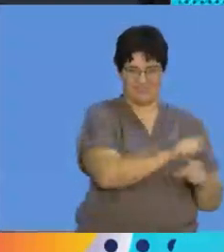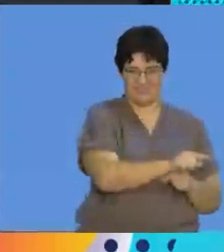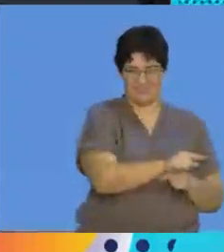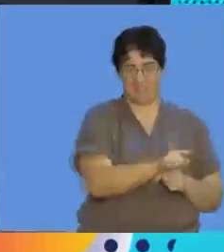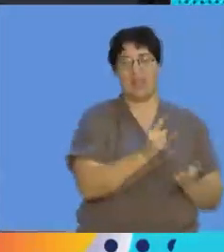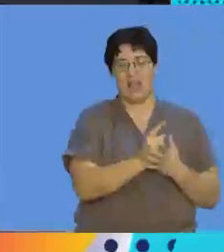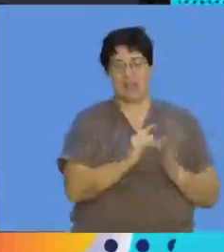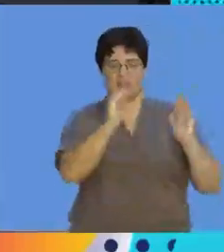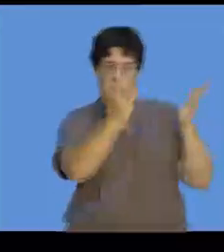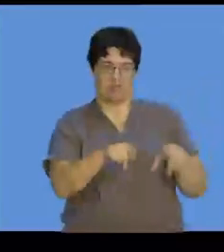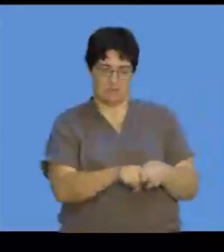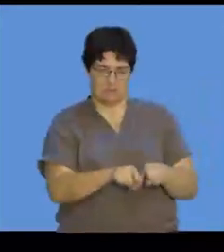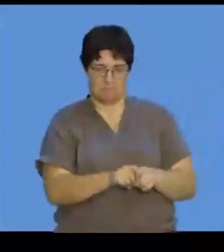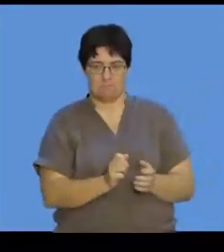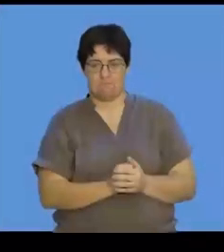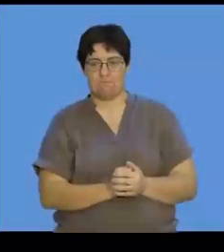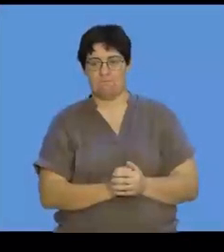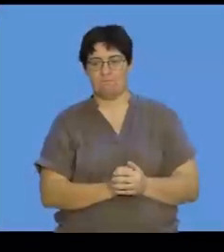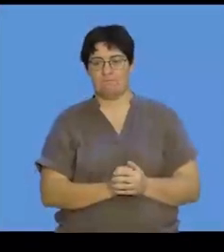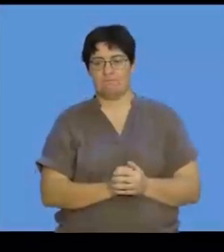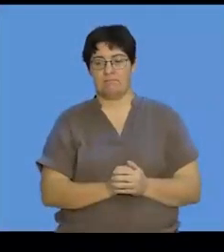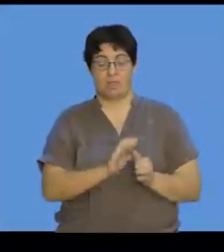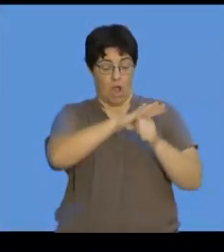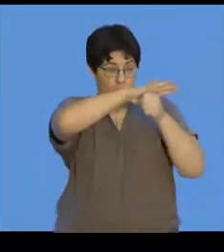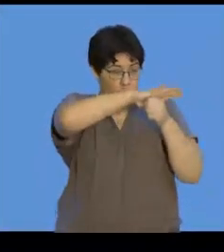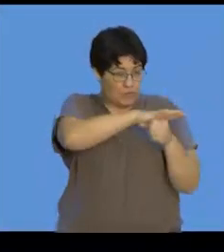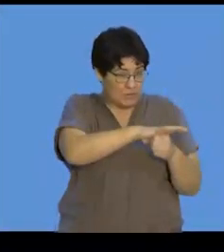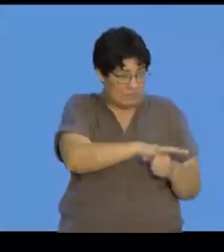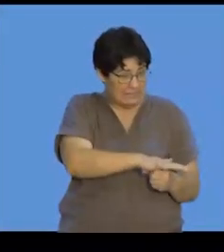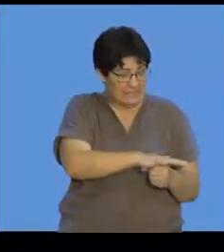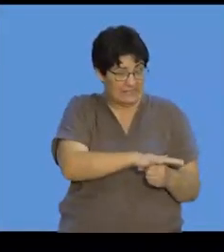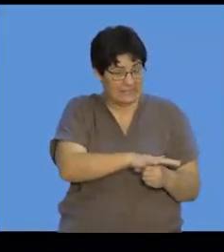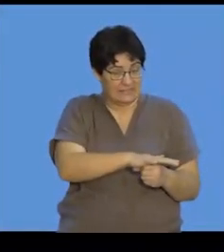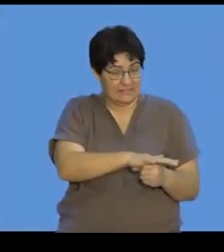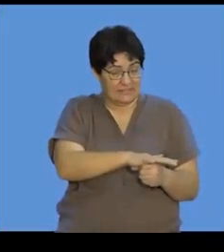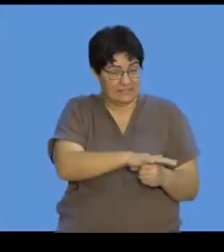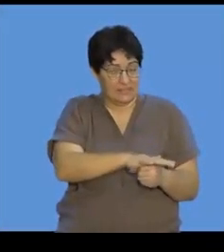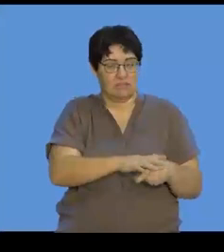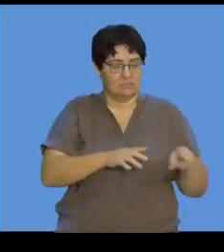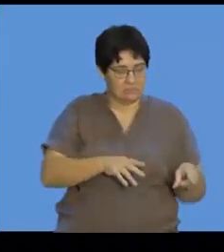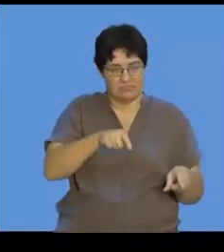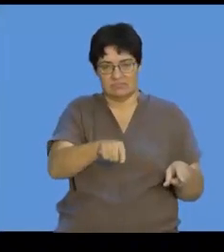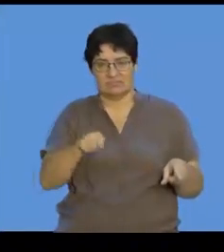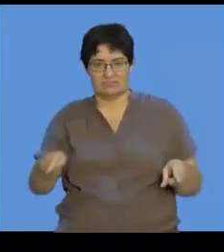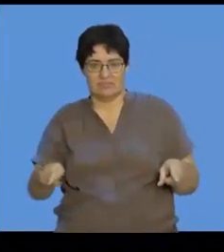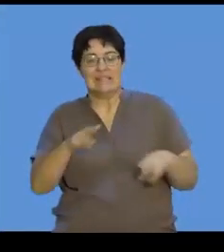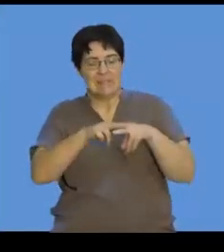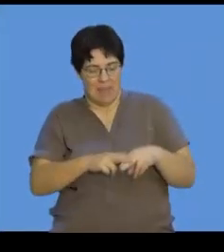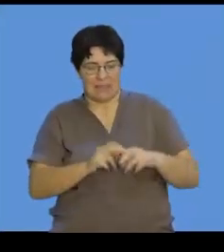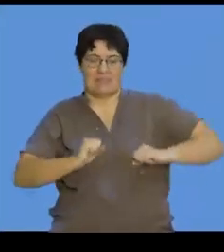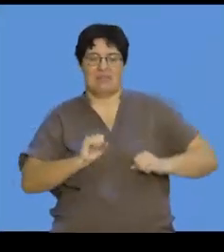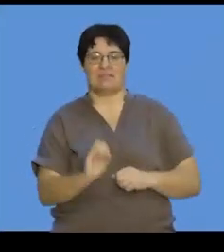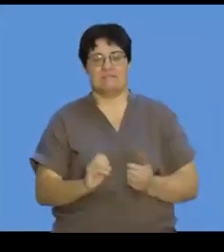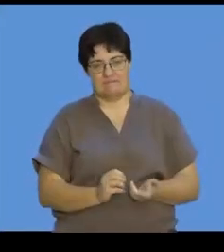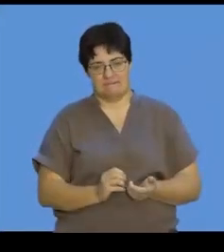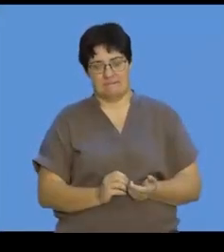talk of the shape as well, okay? So compressibility is also related to the amount of space, which is also